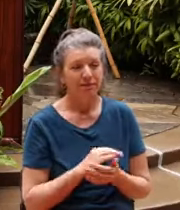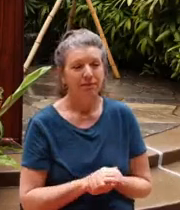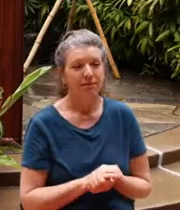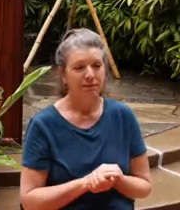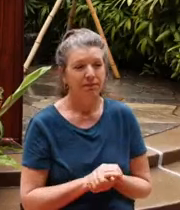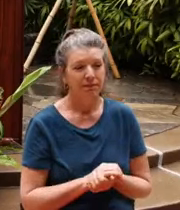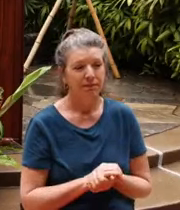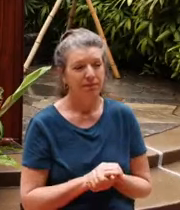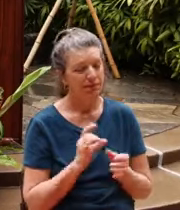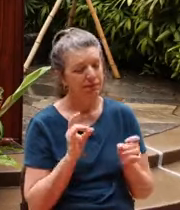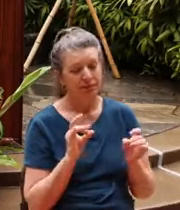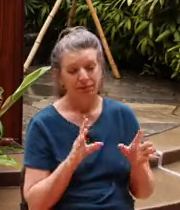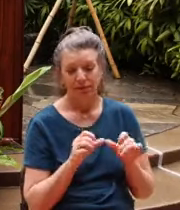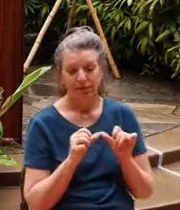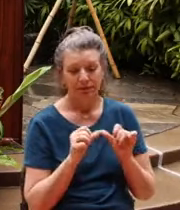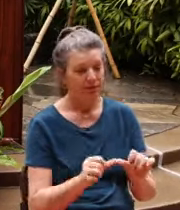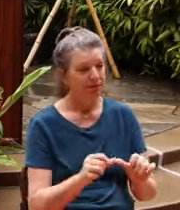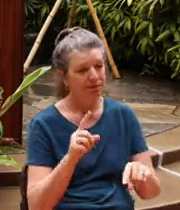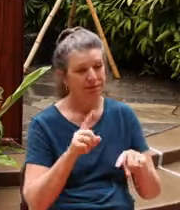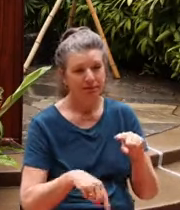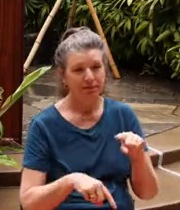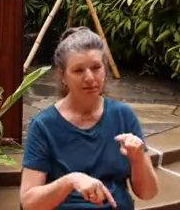This is a trend that cannot continue.